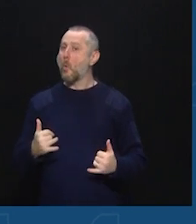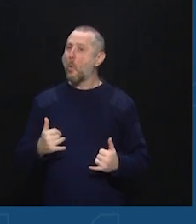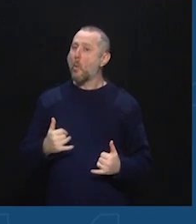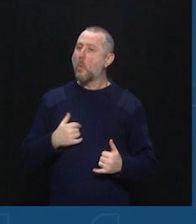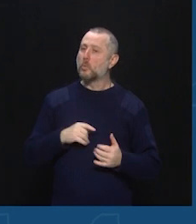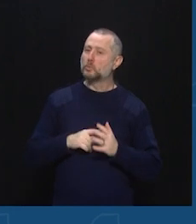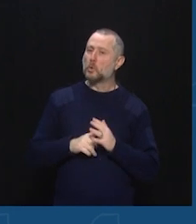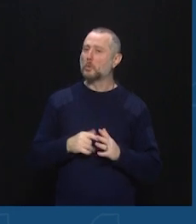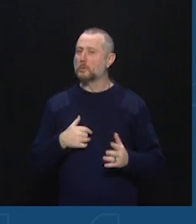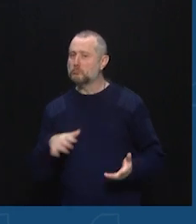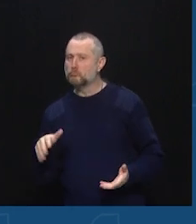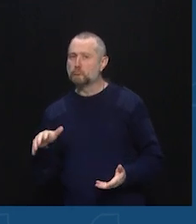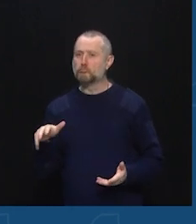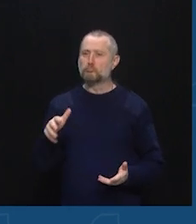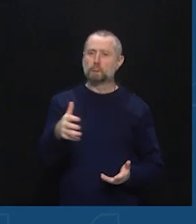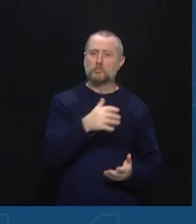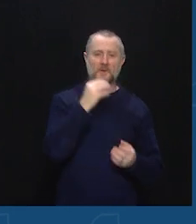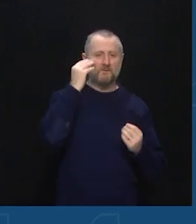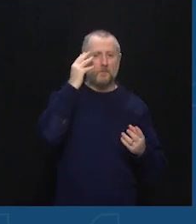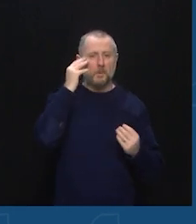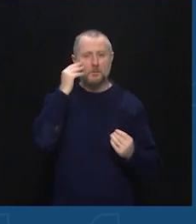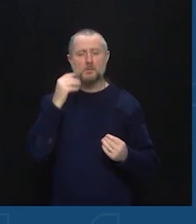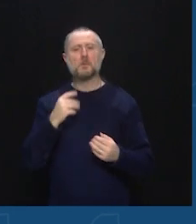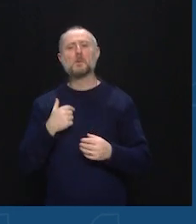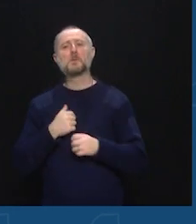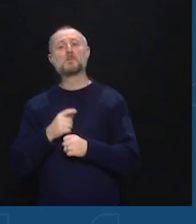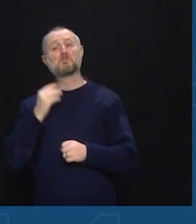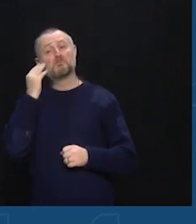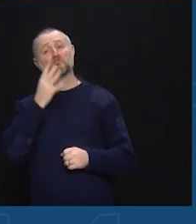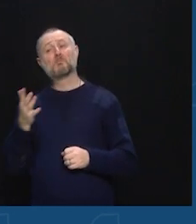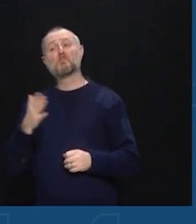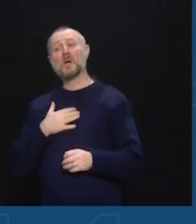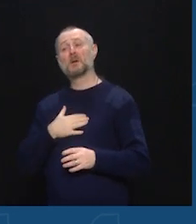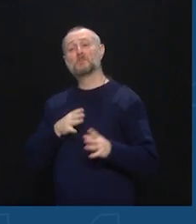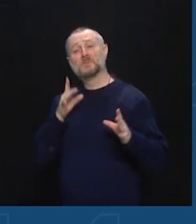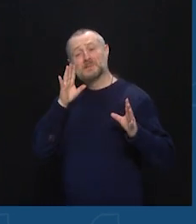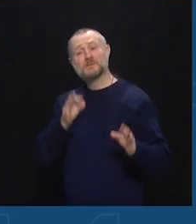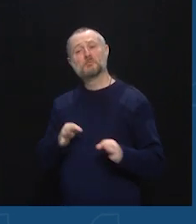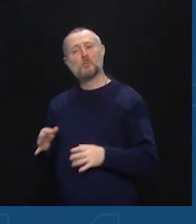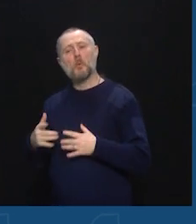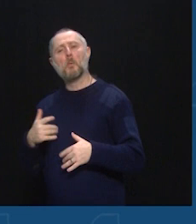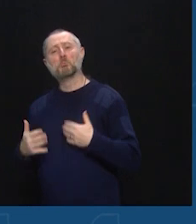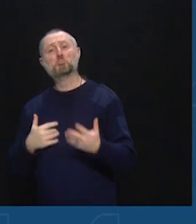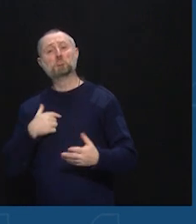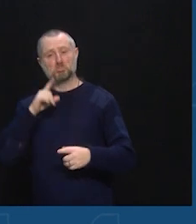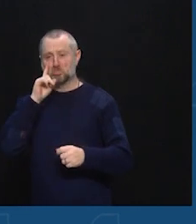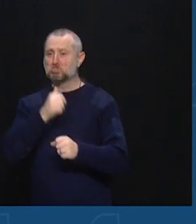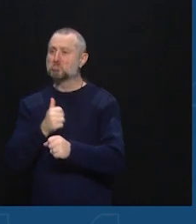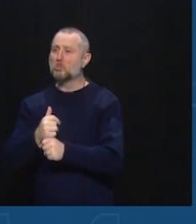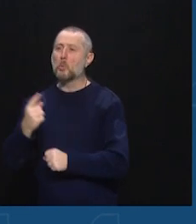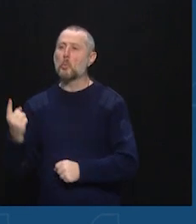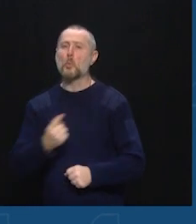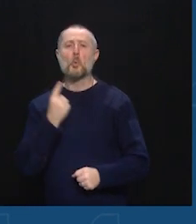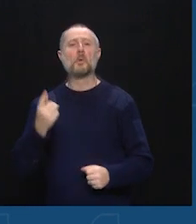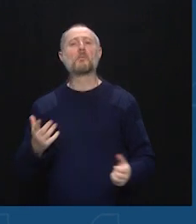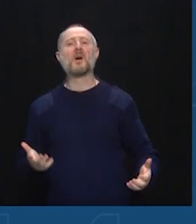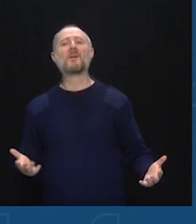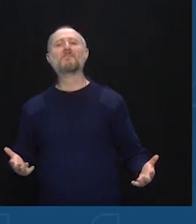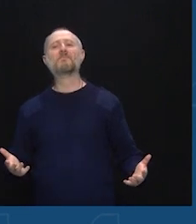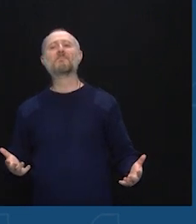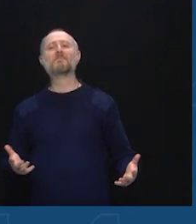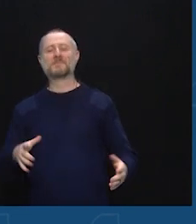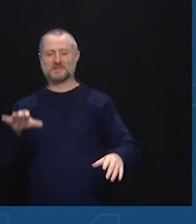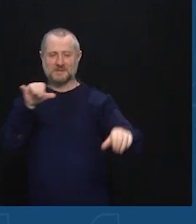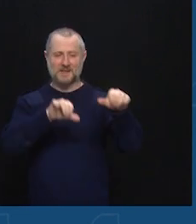gathering stage. I've always said I'll make decisions on any of our requirements that we've had in place based on the data. Not by